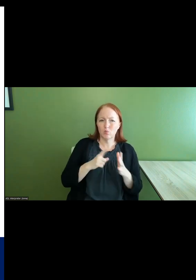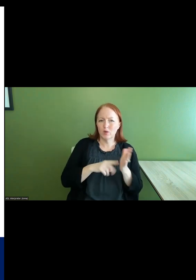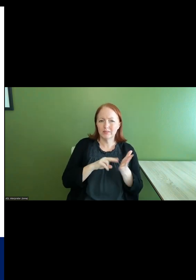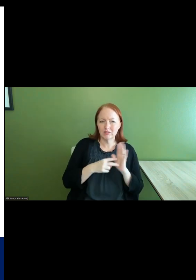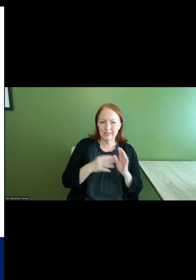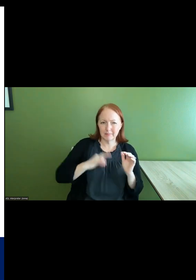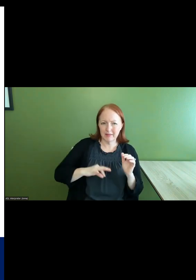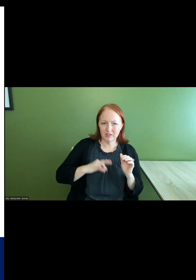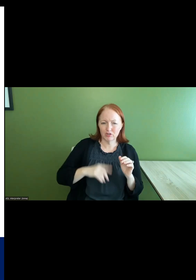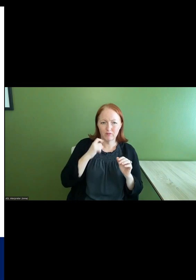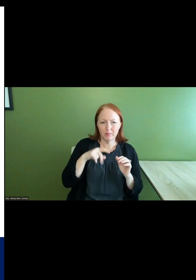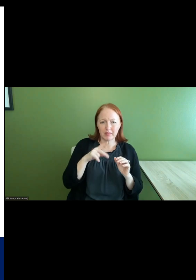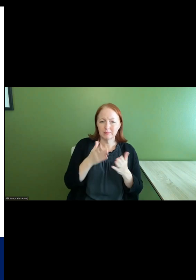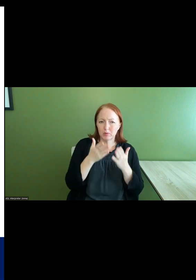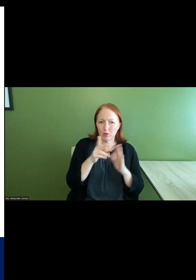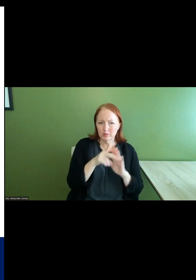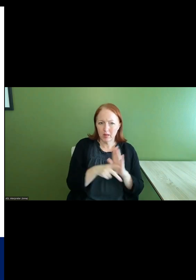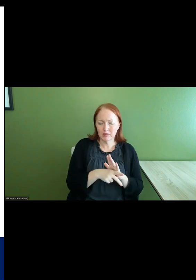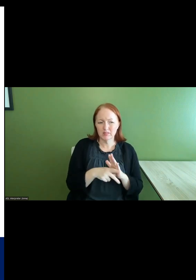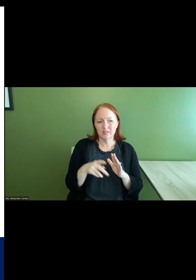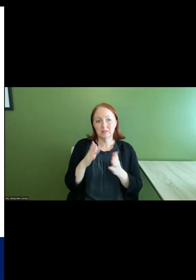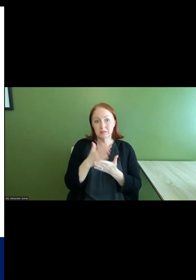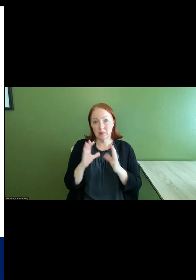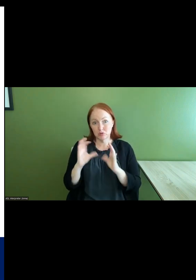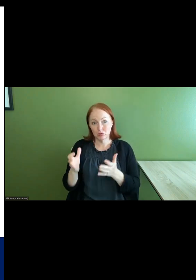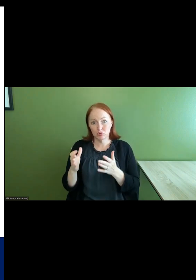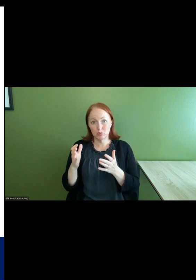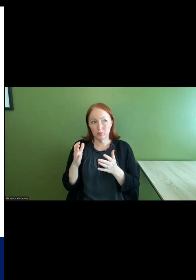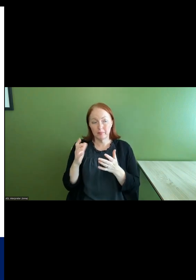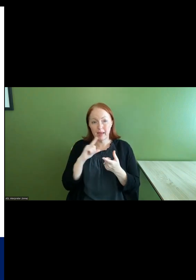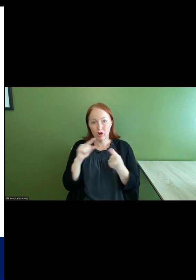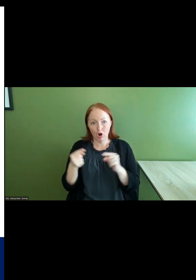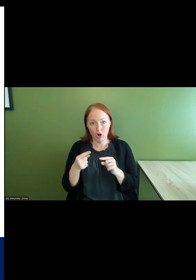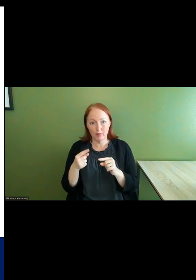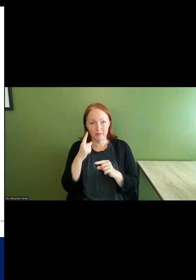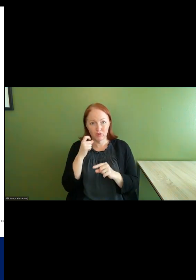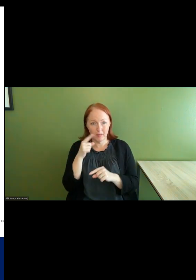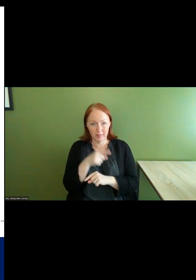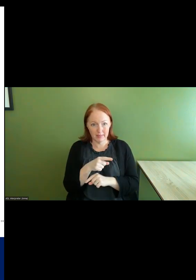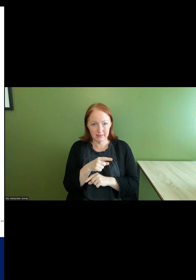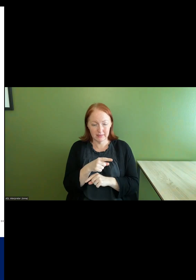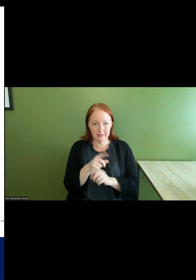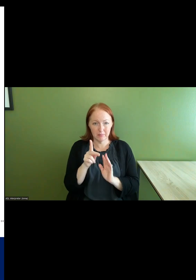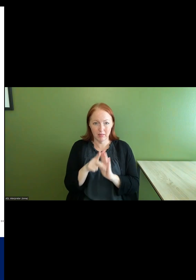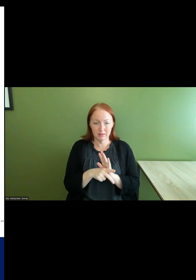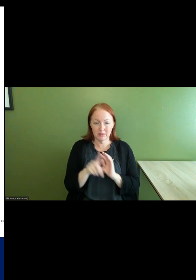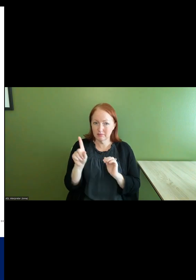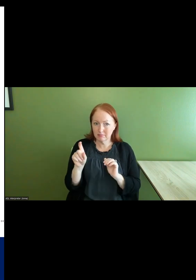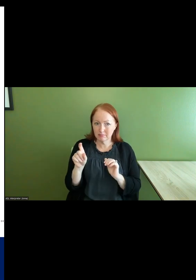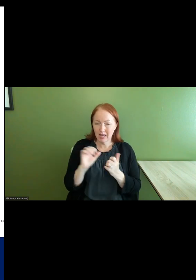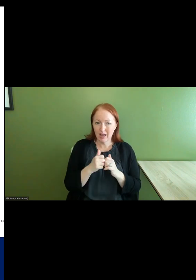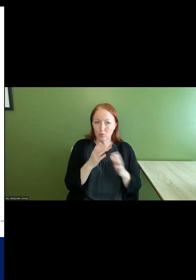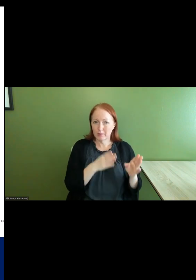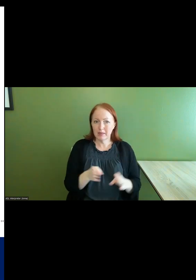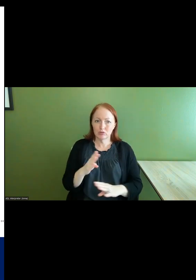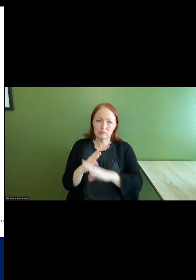the proposed policy? And are there groups that may possibly be harmed by the policy? And how do we plan